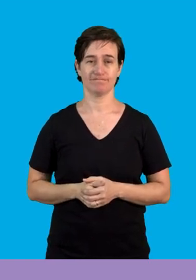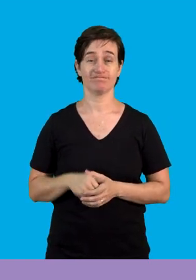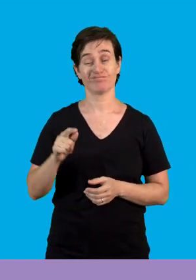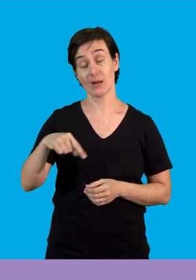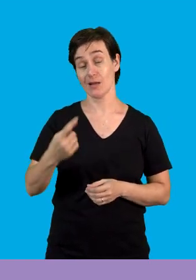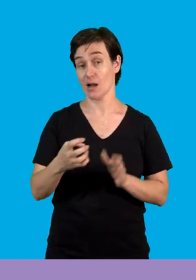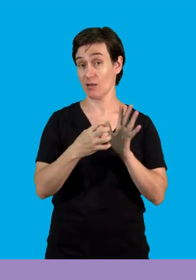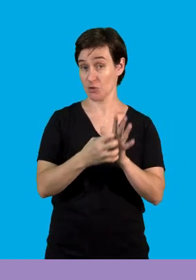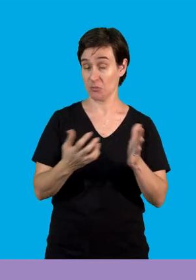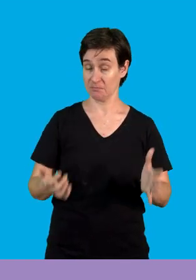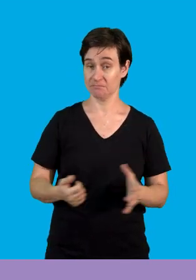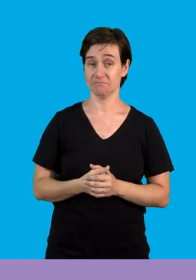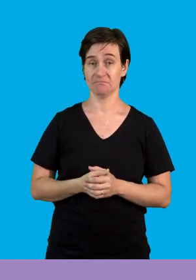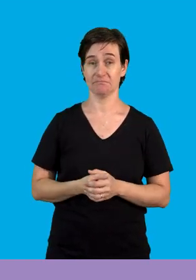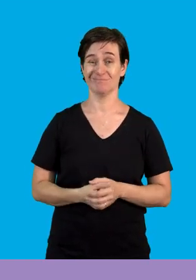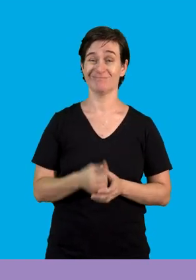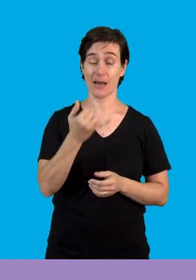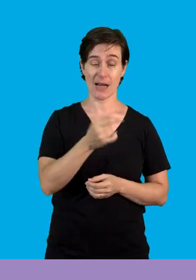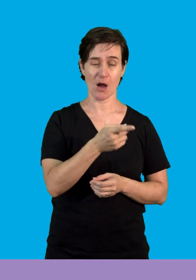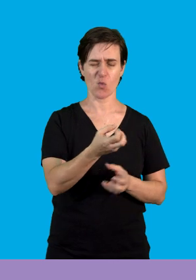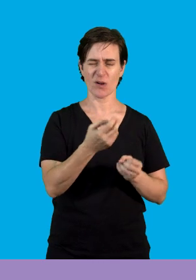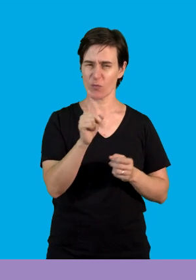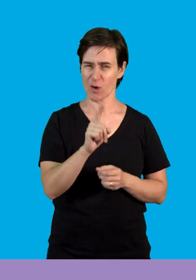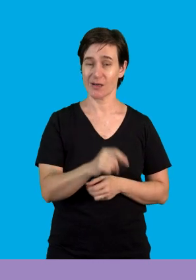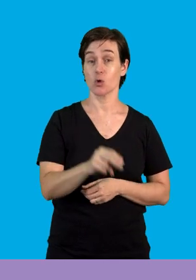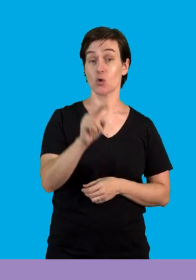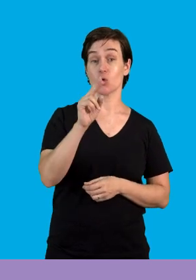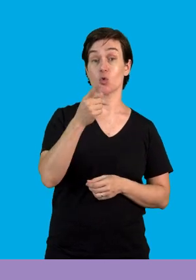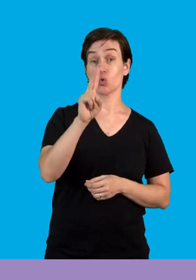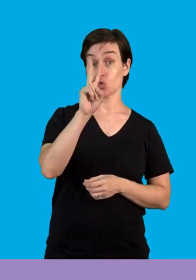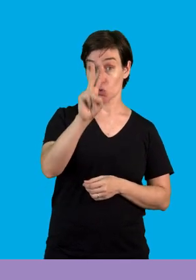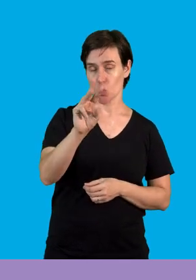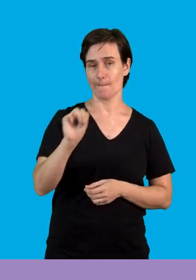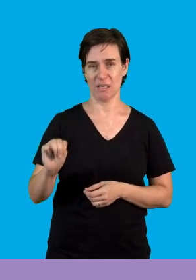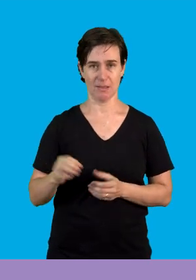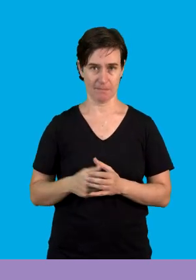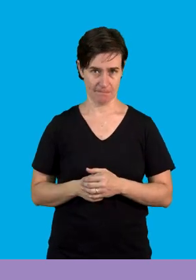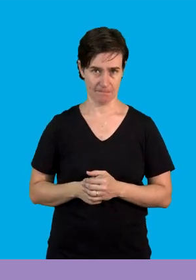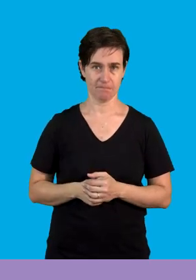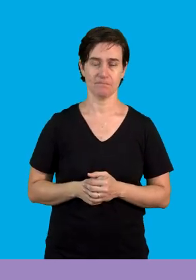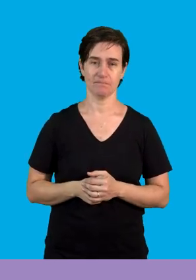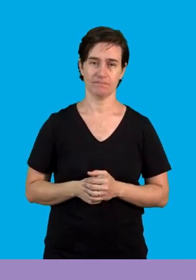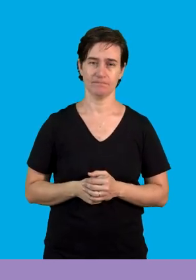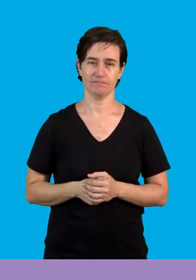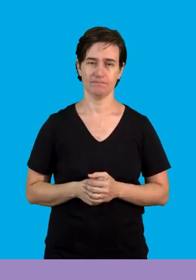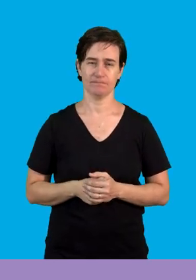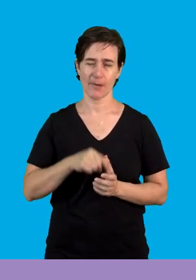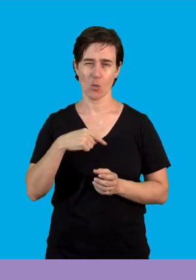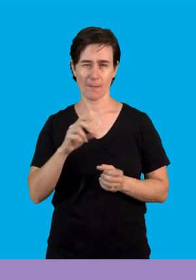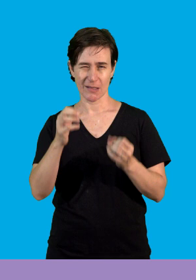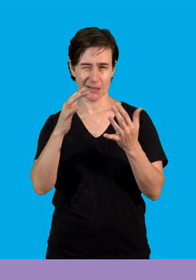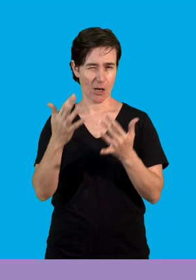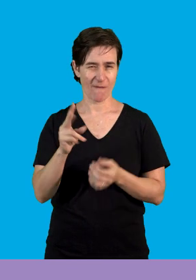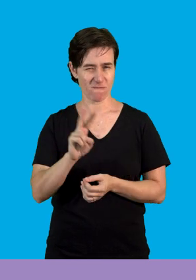Let's look at another cube, which now has been given, we've been given there a length of 2 meters. Now, we are supposed to calculate